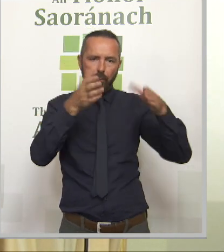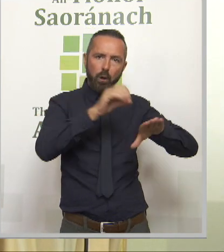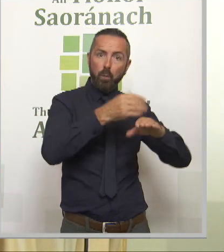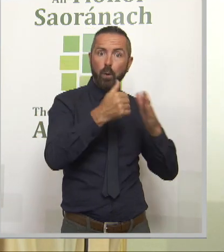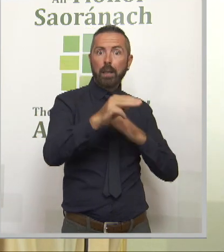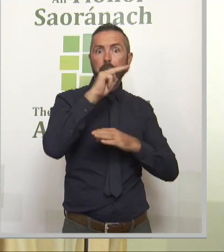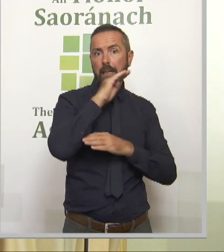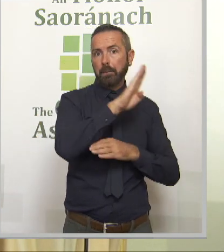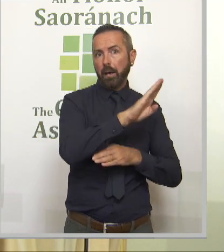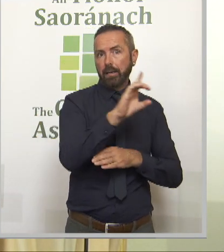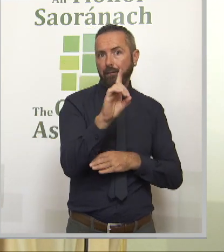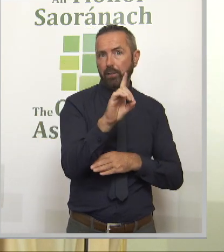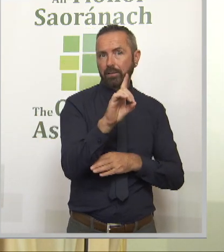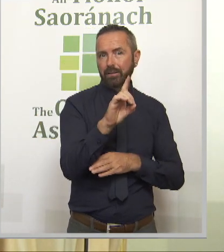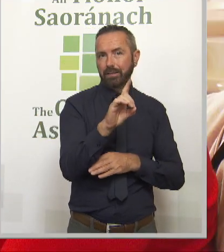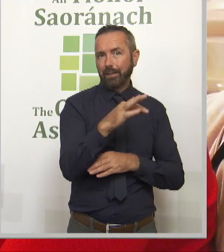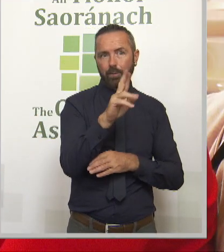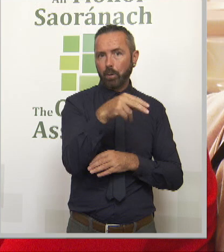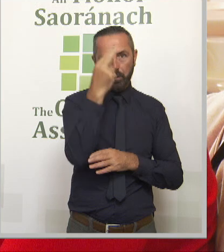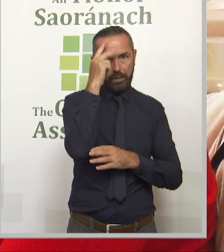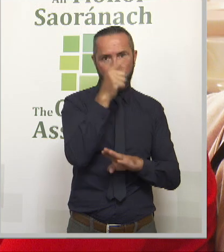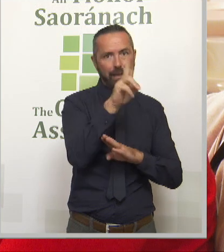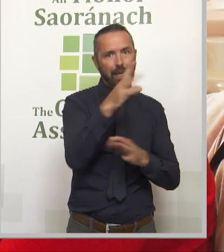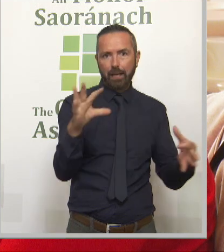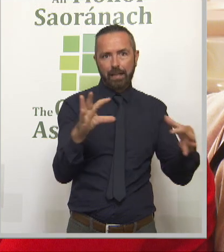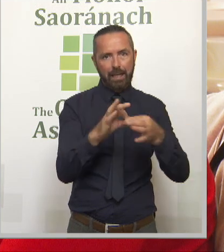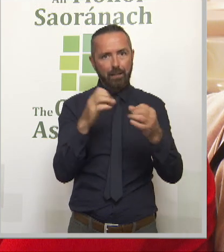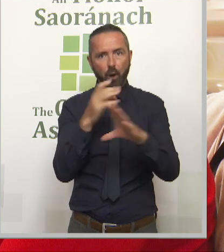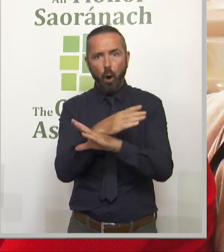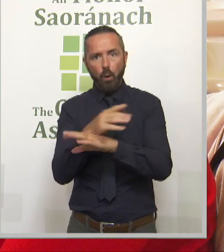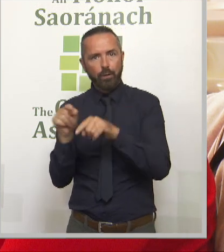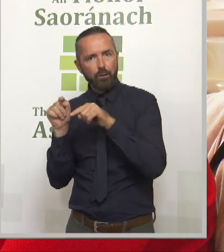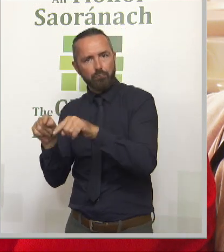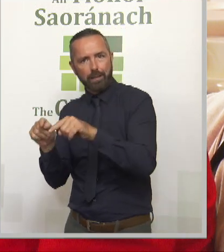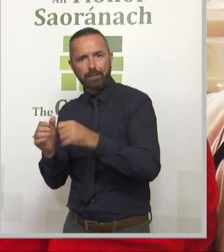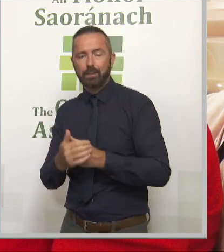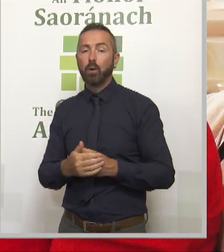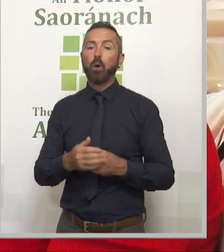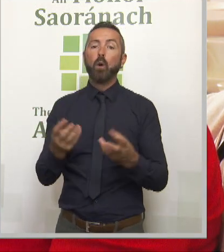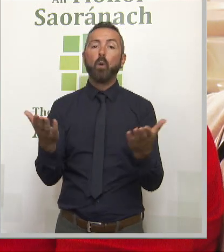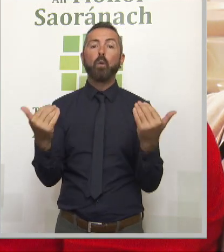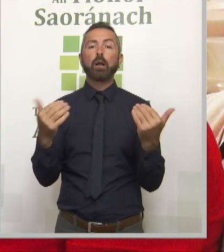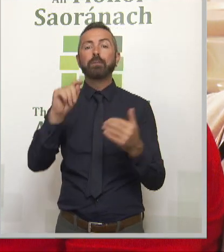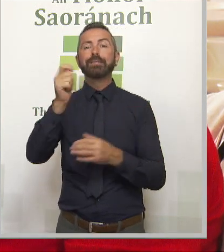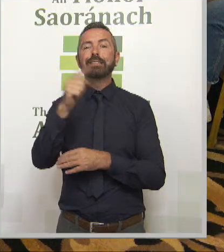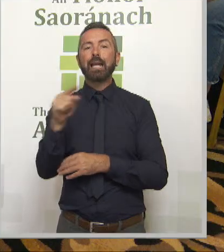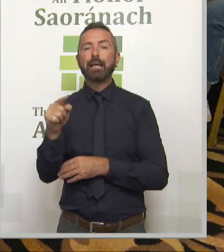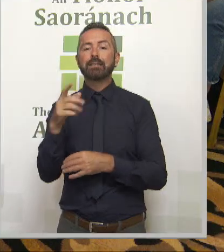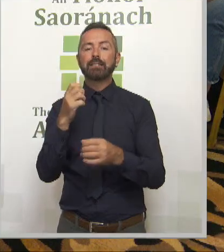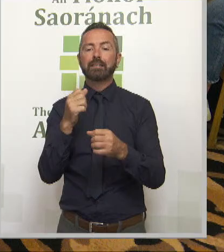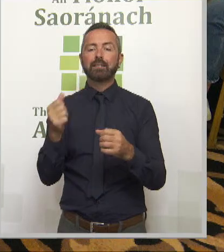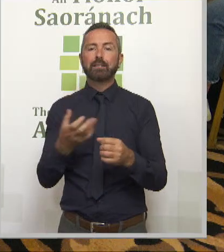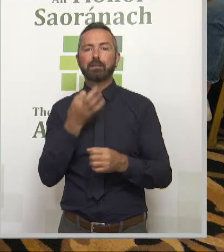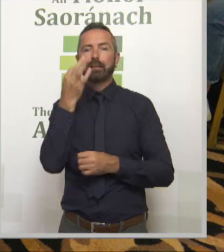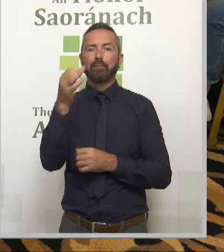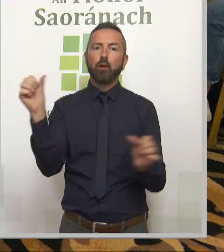we mightn't be able to connect all the jigsaw pieces. So please welcome Taz to give us our brief Ecology 101. Thanks, Taz.